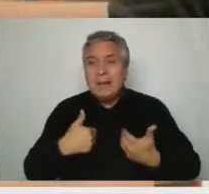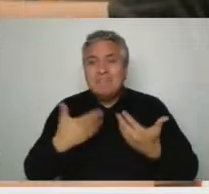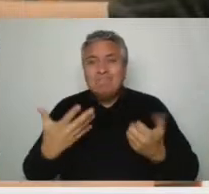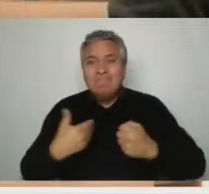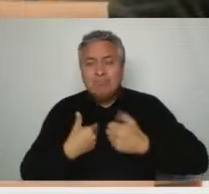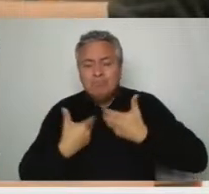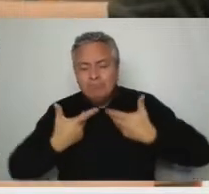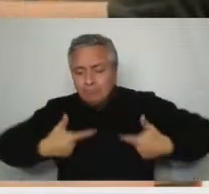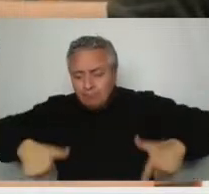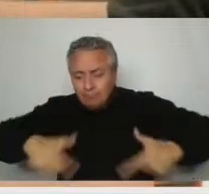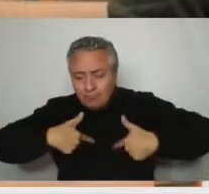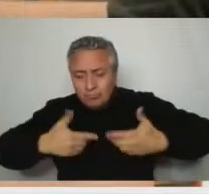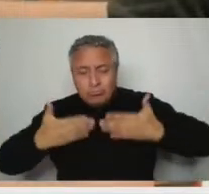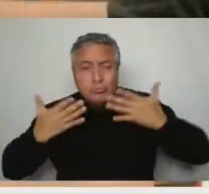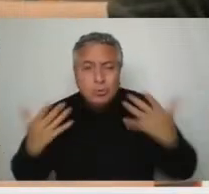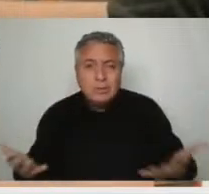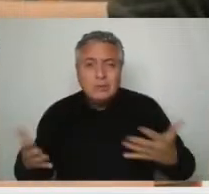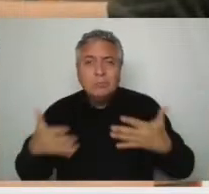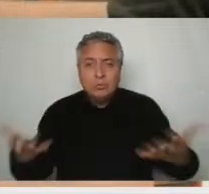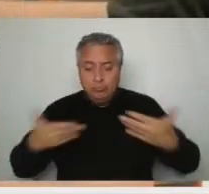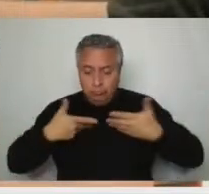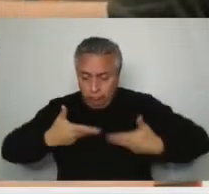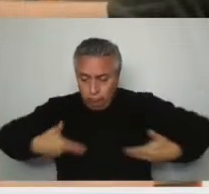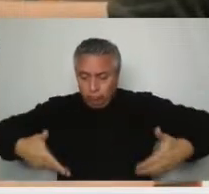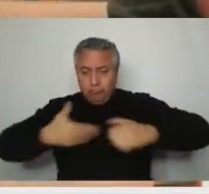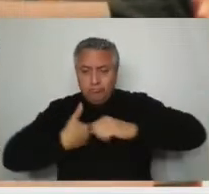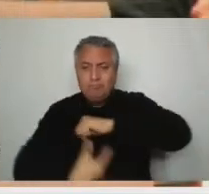"Listen, why us?